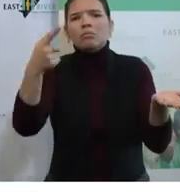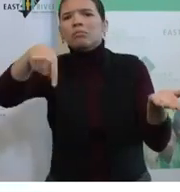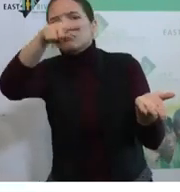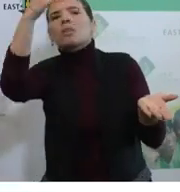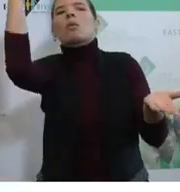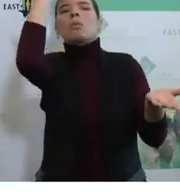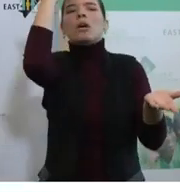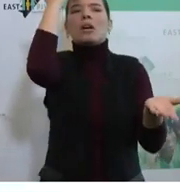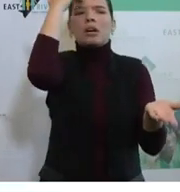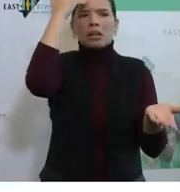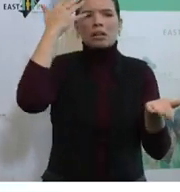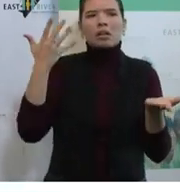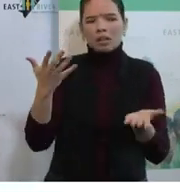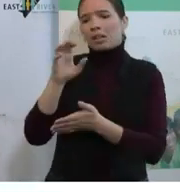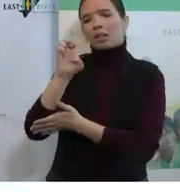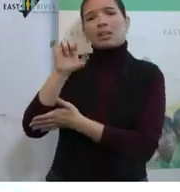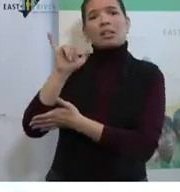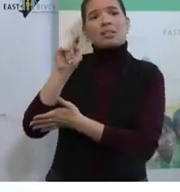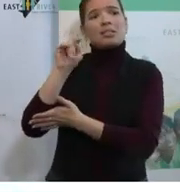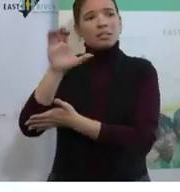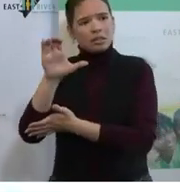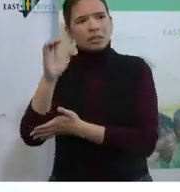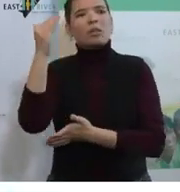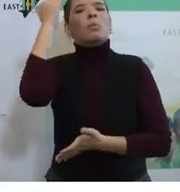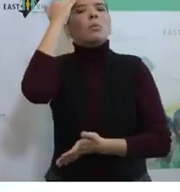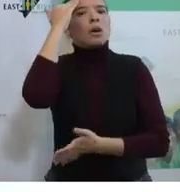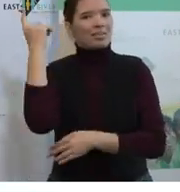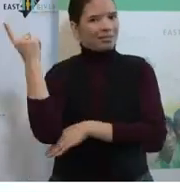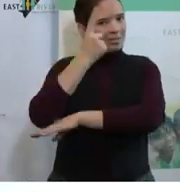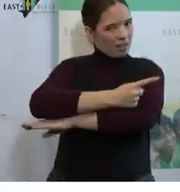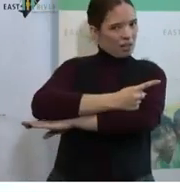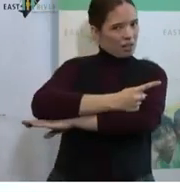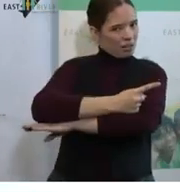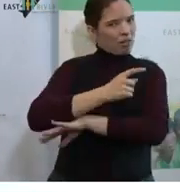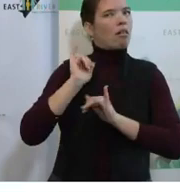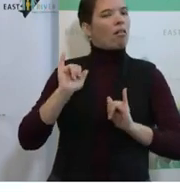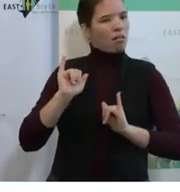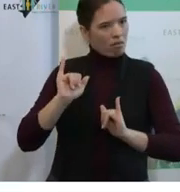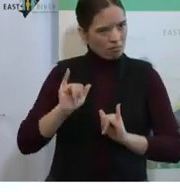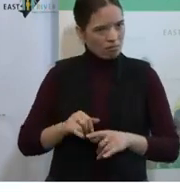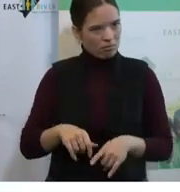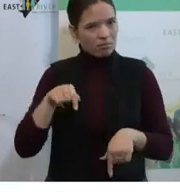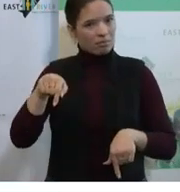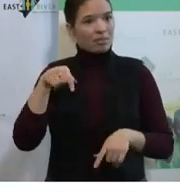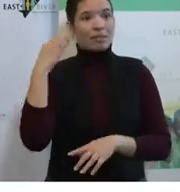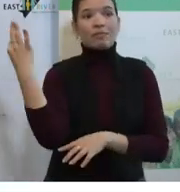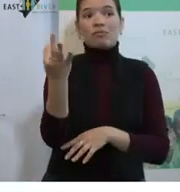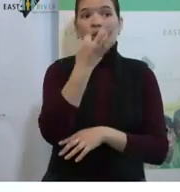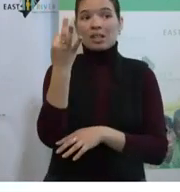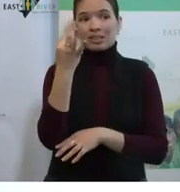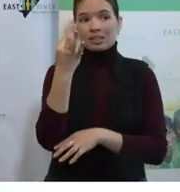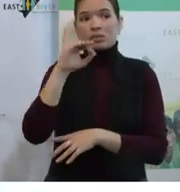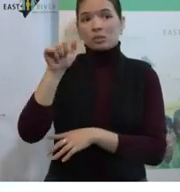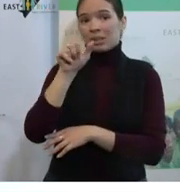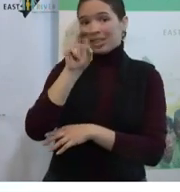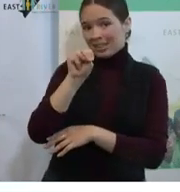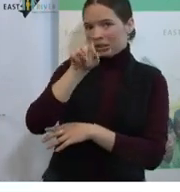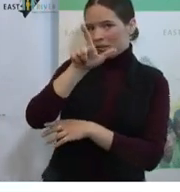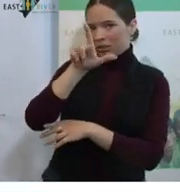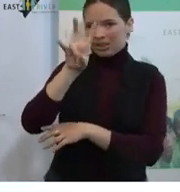January 27th. It is a virtual event, but we'll be sharing more information around how to take advantage of